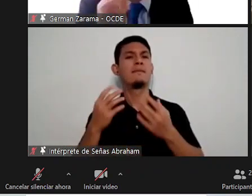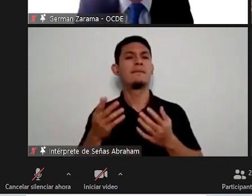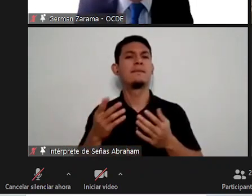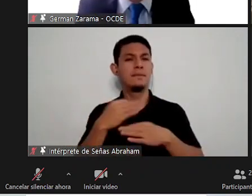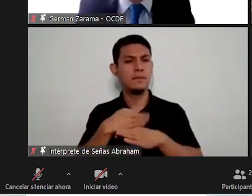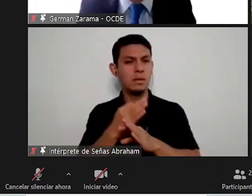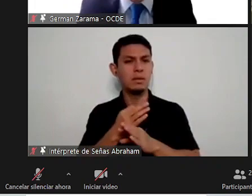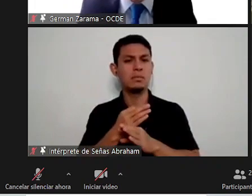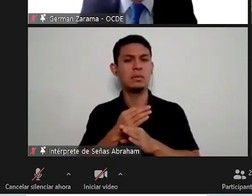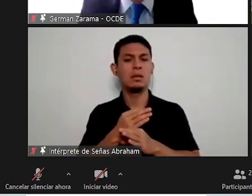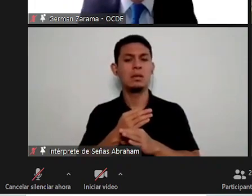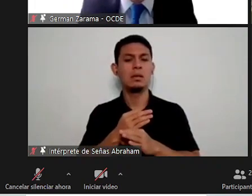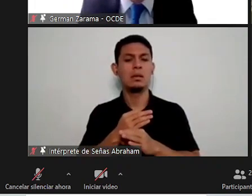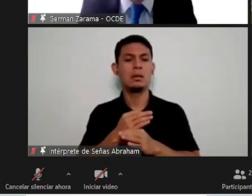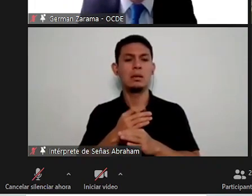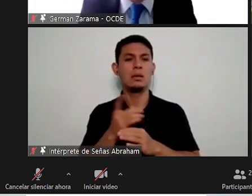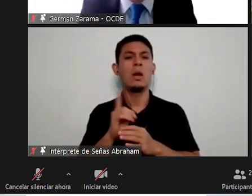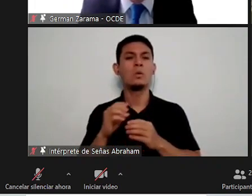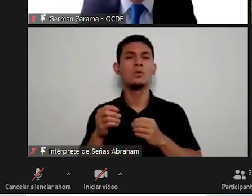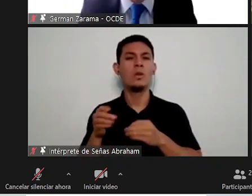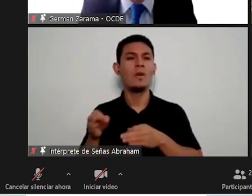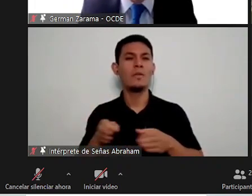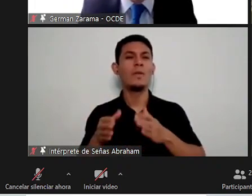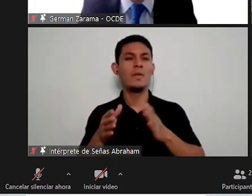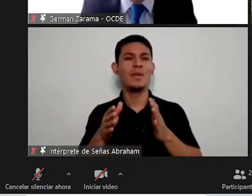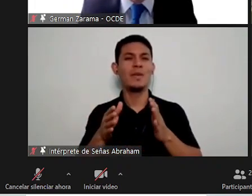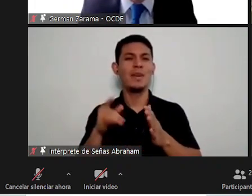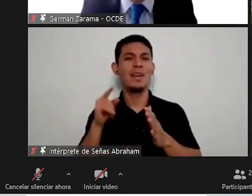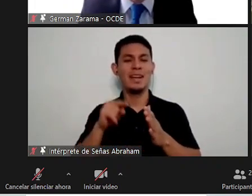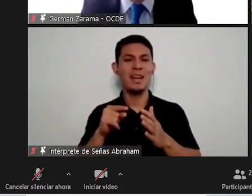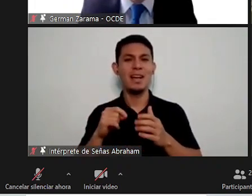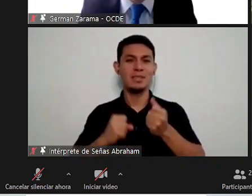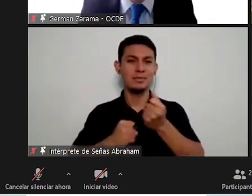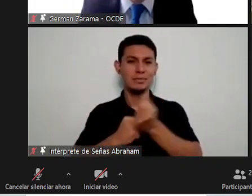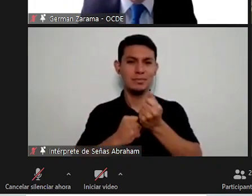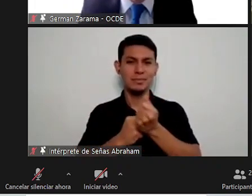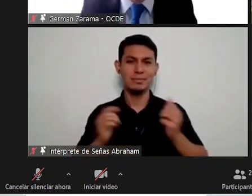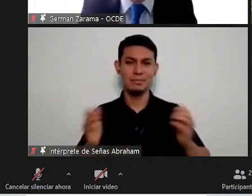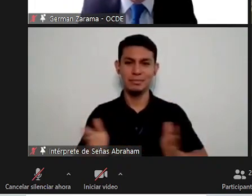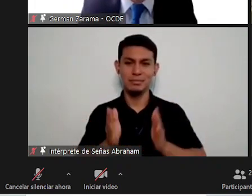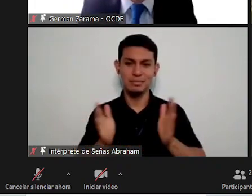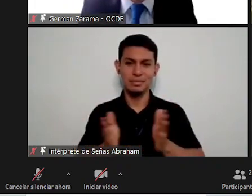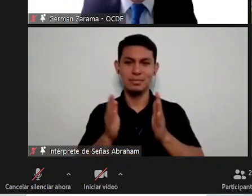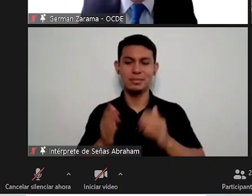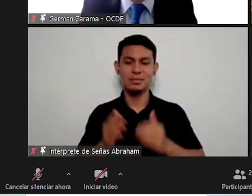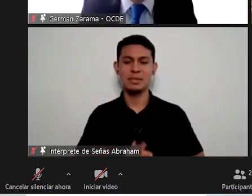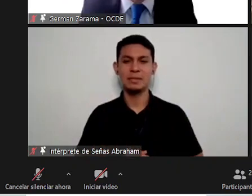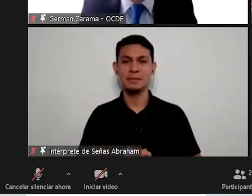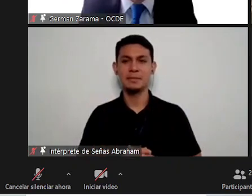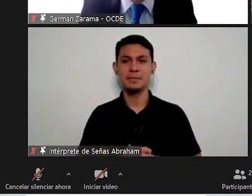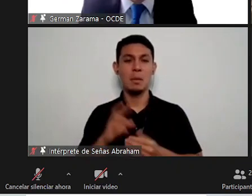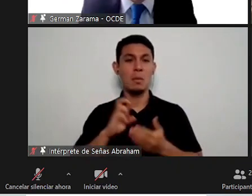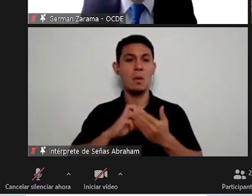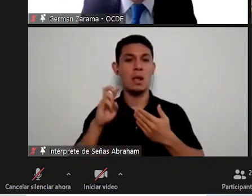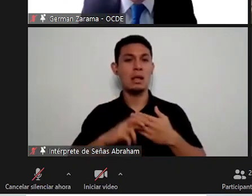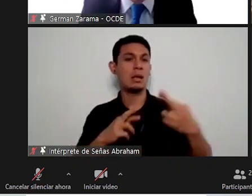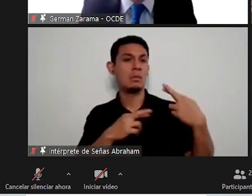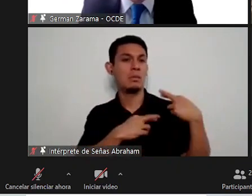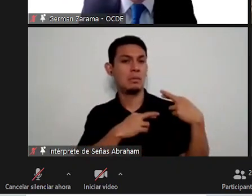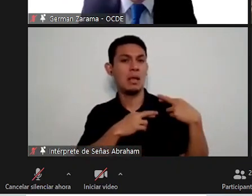as the sustainability area in agape that will be in charge of issues such as